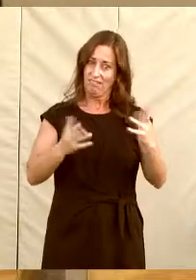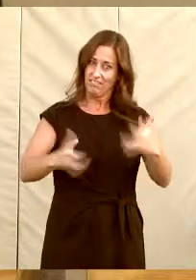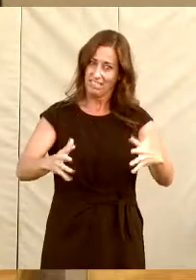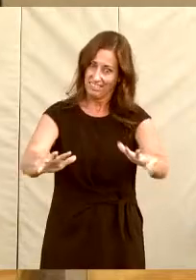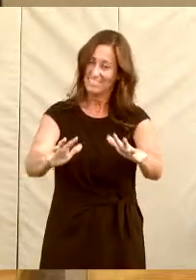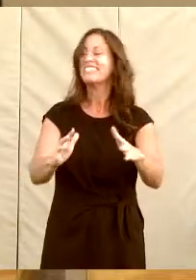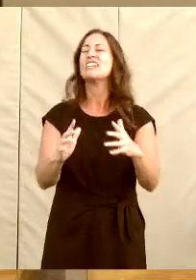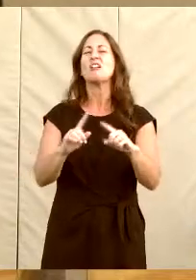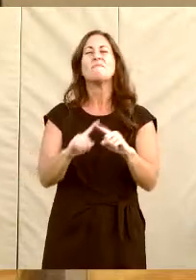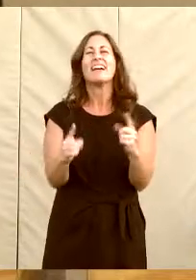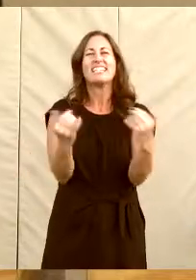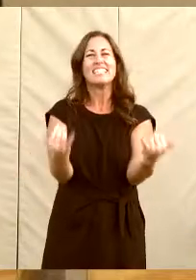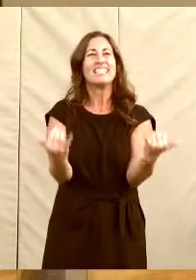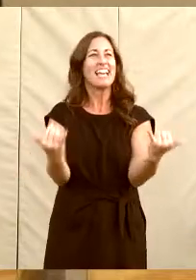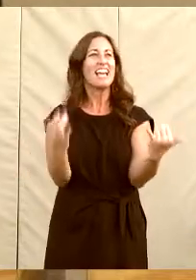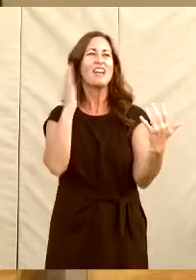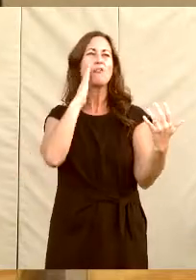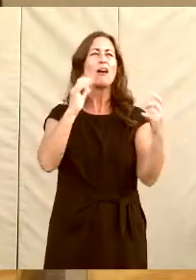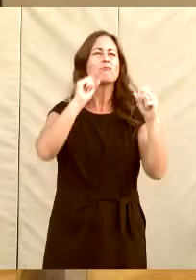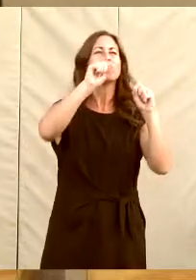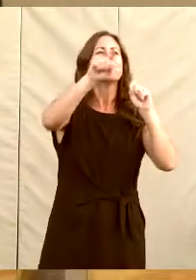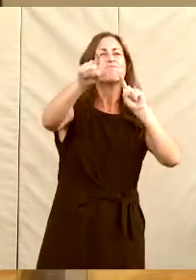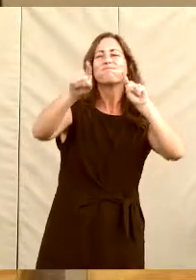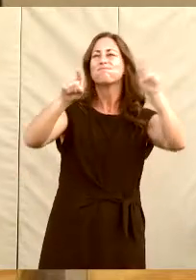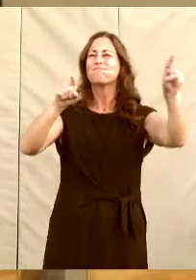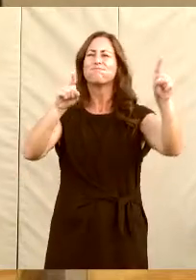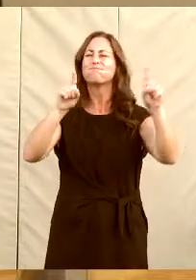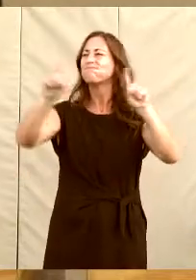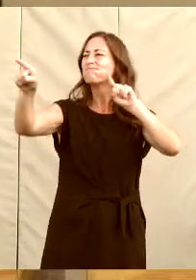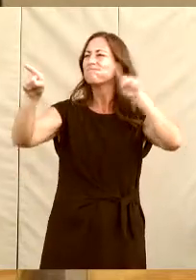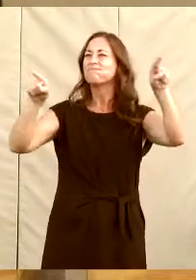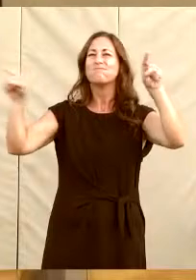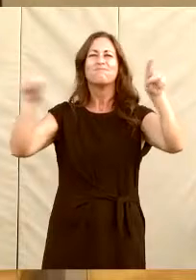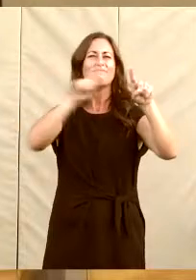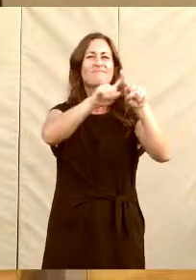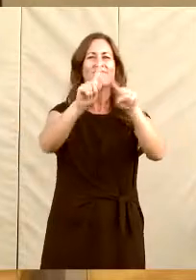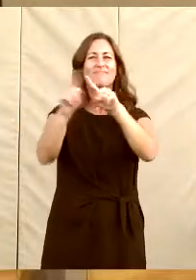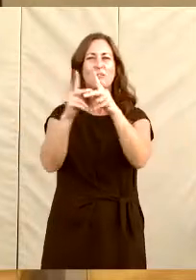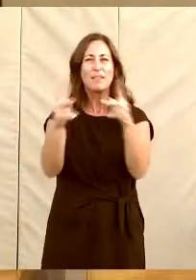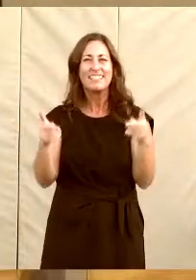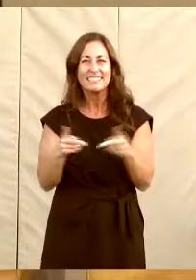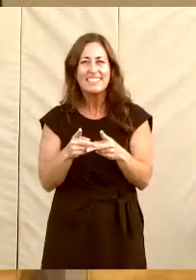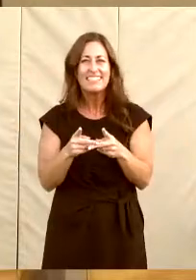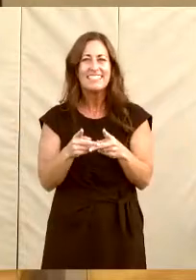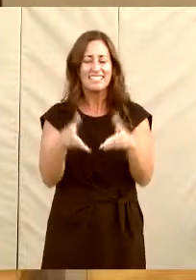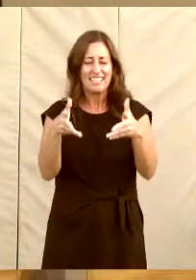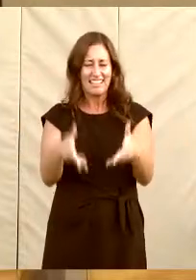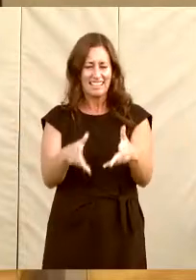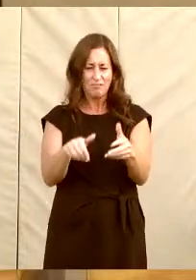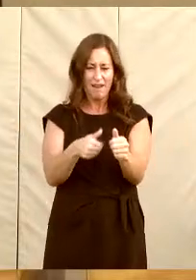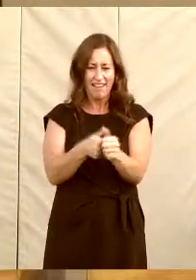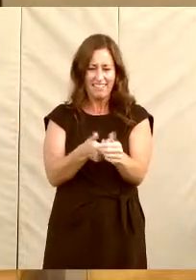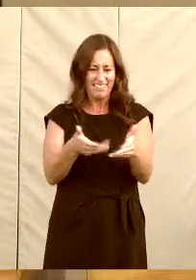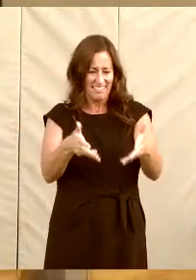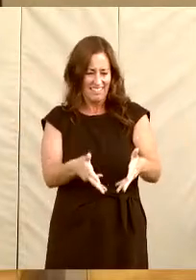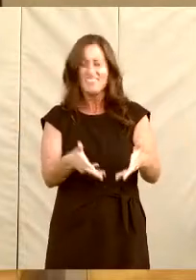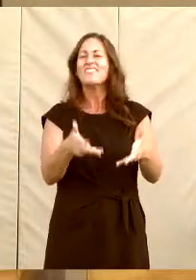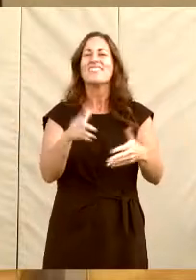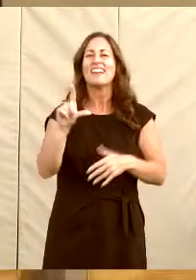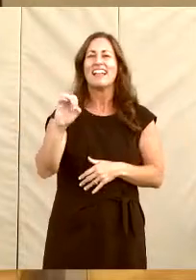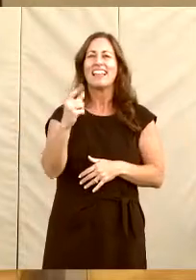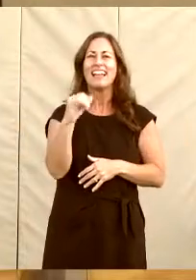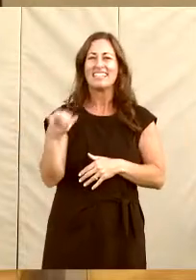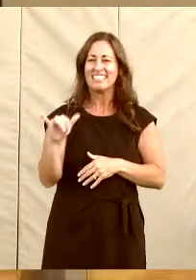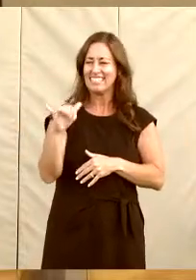unique roads. We leave behind a legacy, not by the likes or the comments on each other's Instagram posts or the